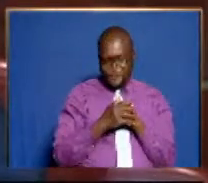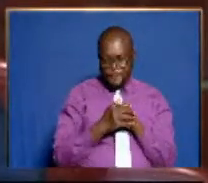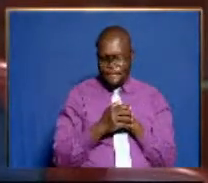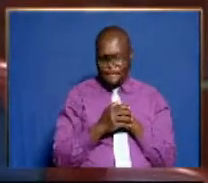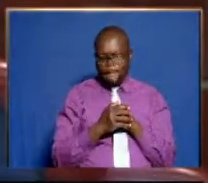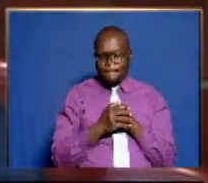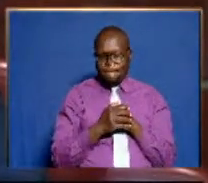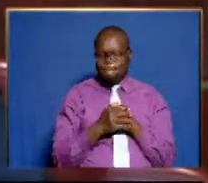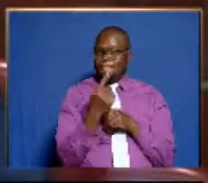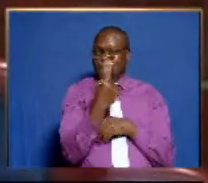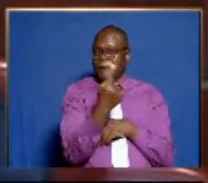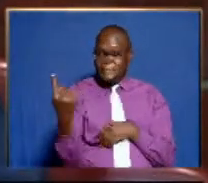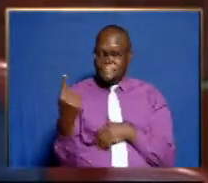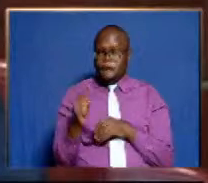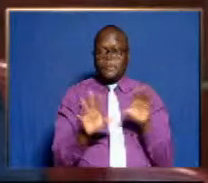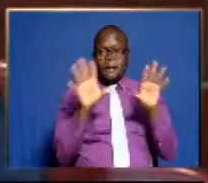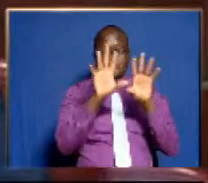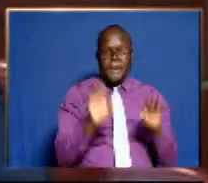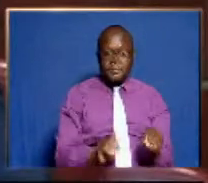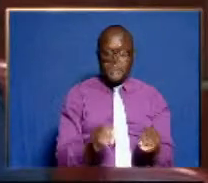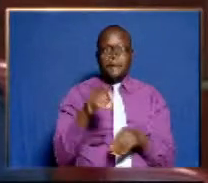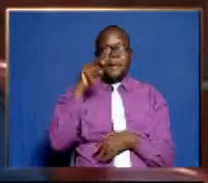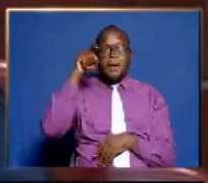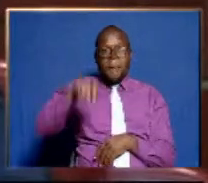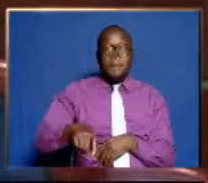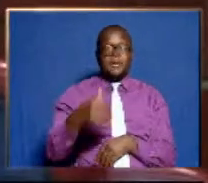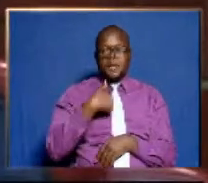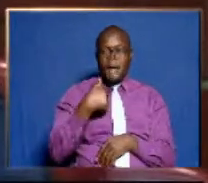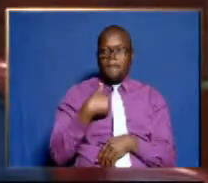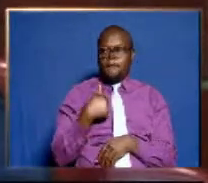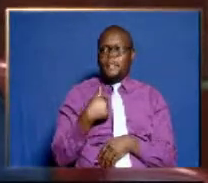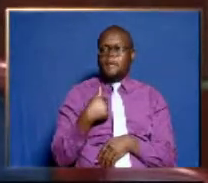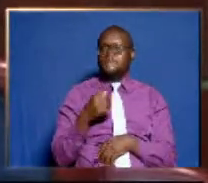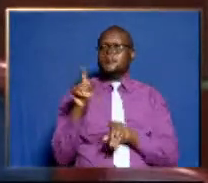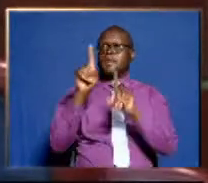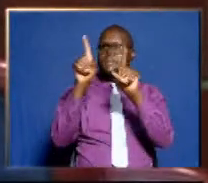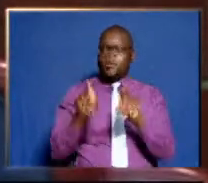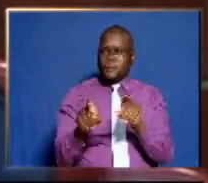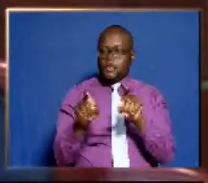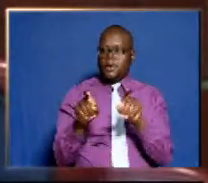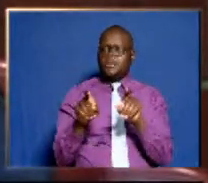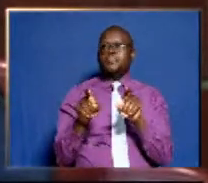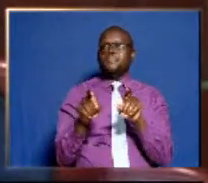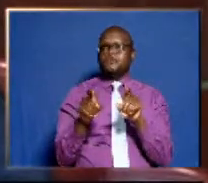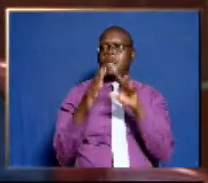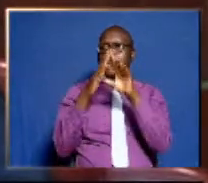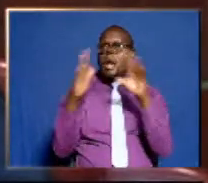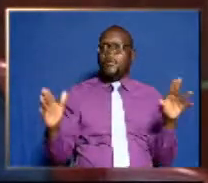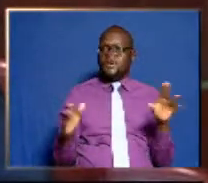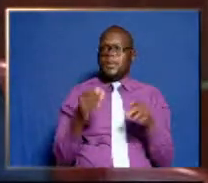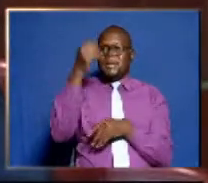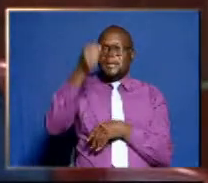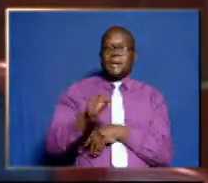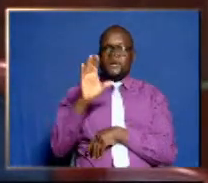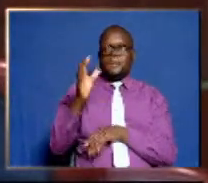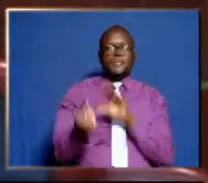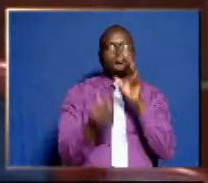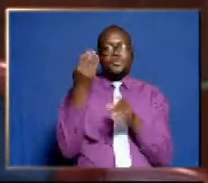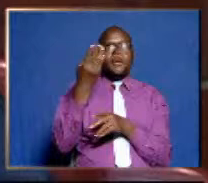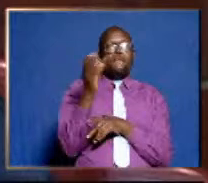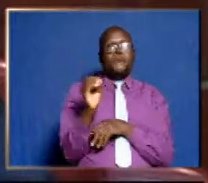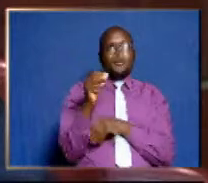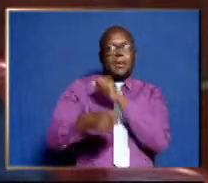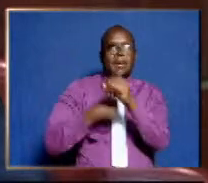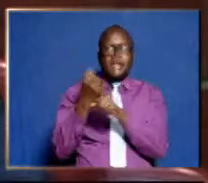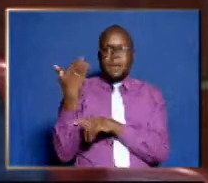Speaker, each and every budget, there is always this Mitihani house, in South Sea that was started about 40 years ago. We even have